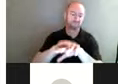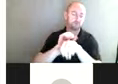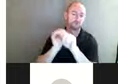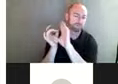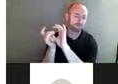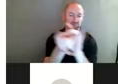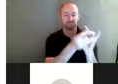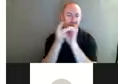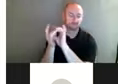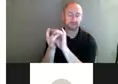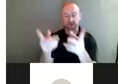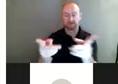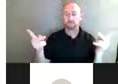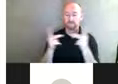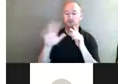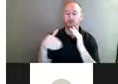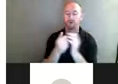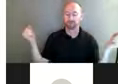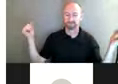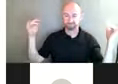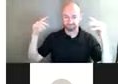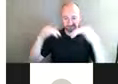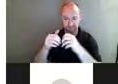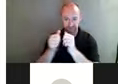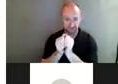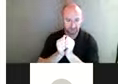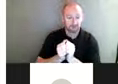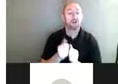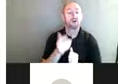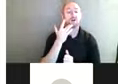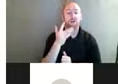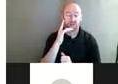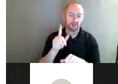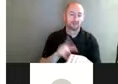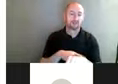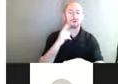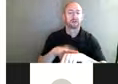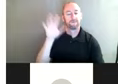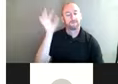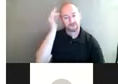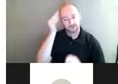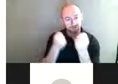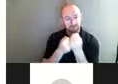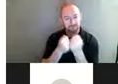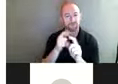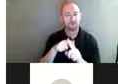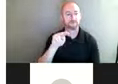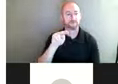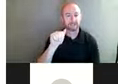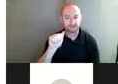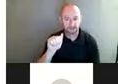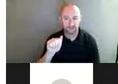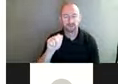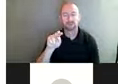place that all of these groups can come together. We're lucky to have long-standing federal support from NASA, NOAA, and